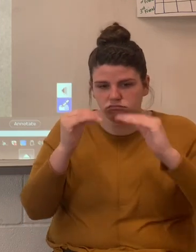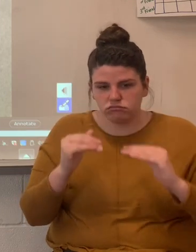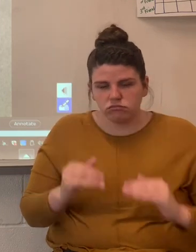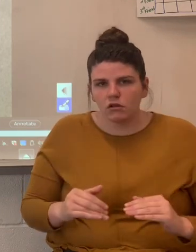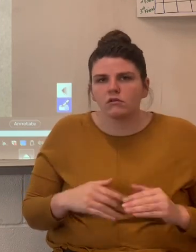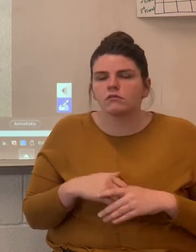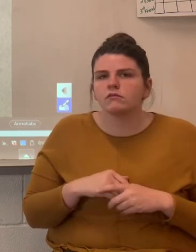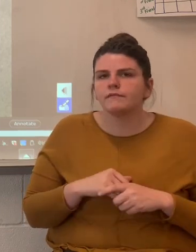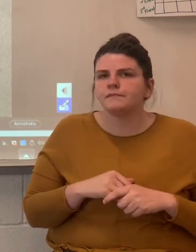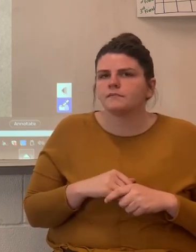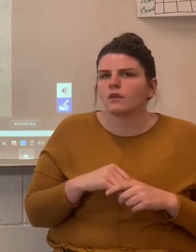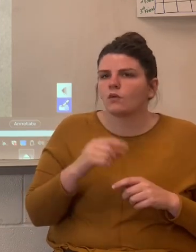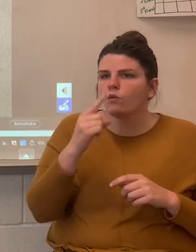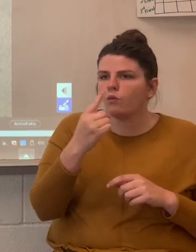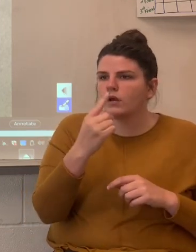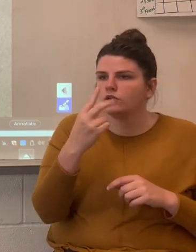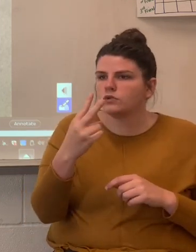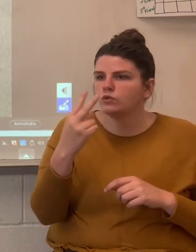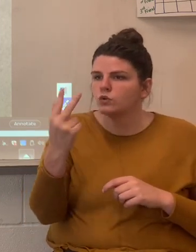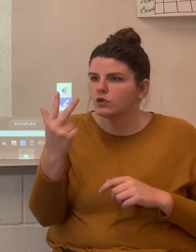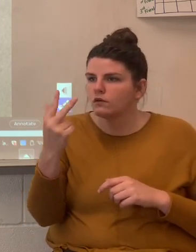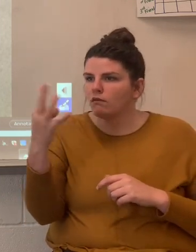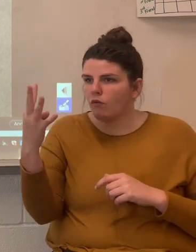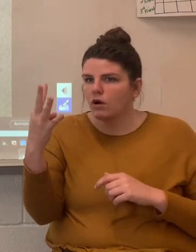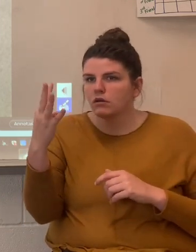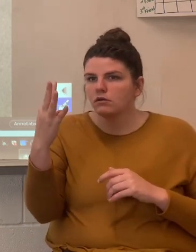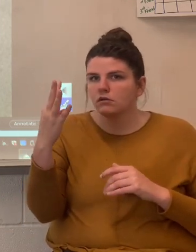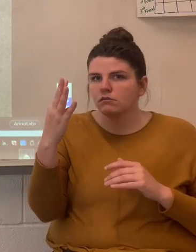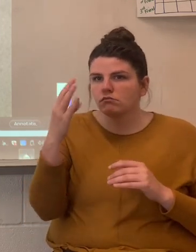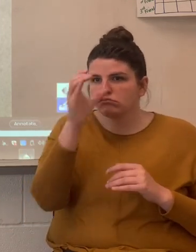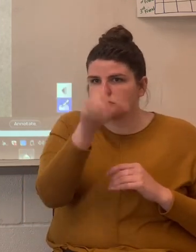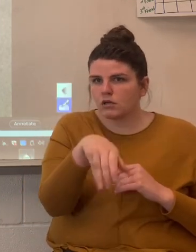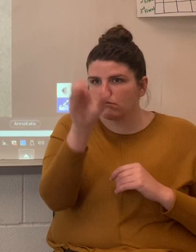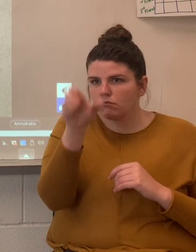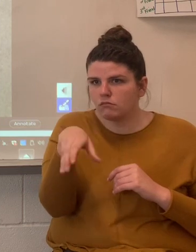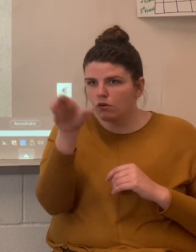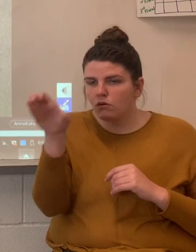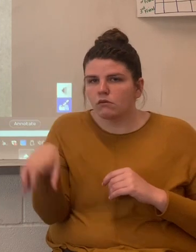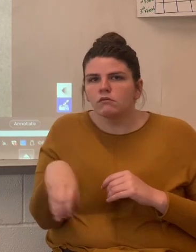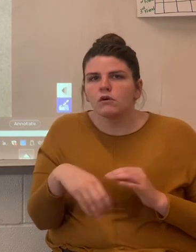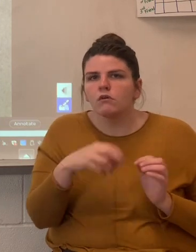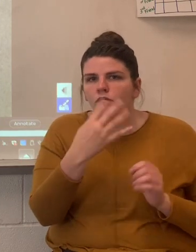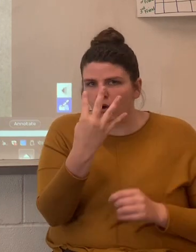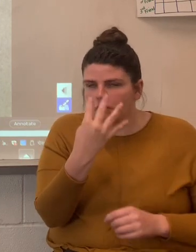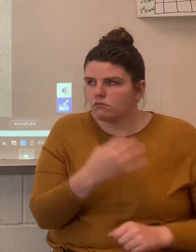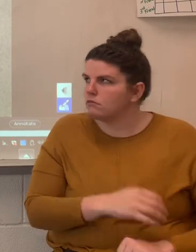And there are 1, 2, 3, 4 columns.